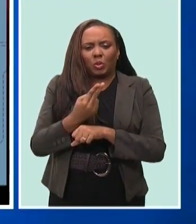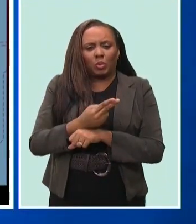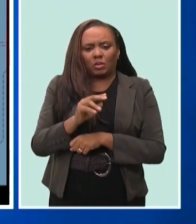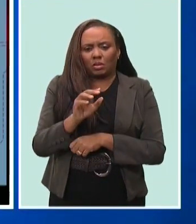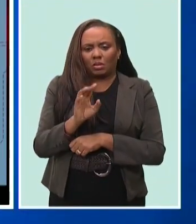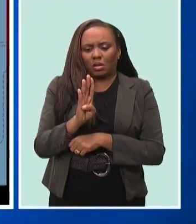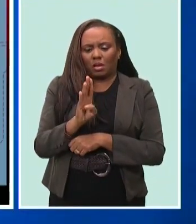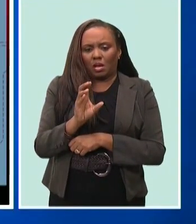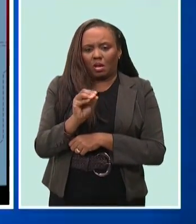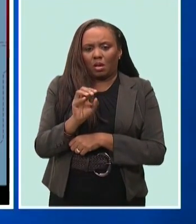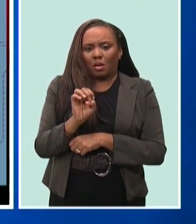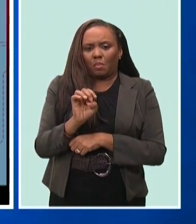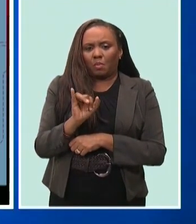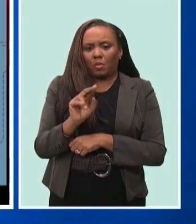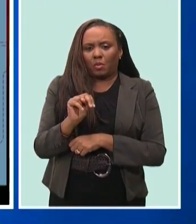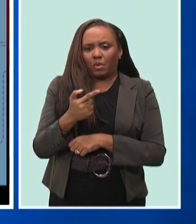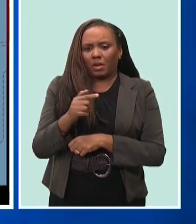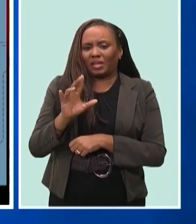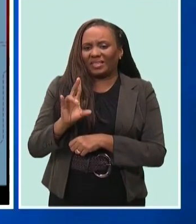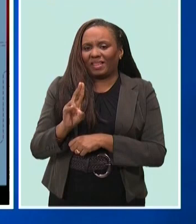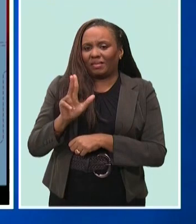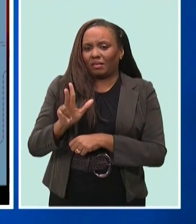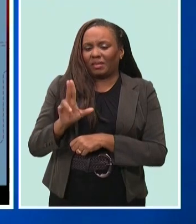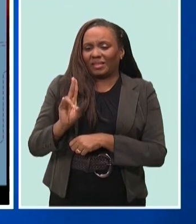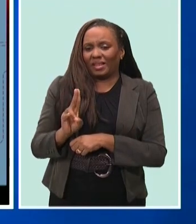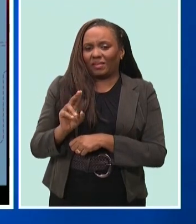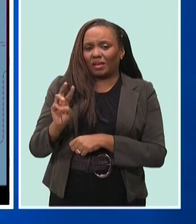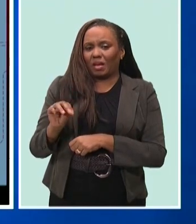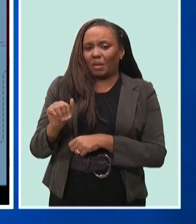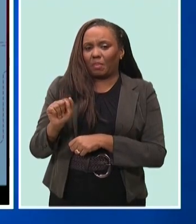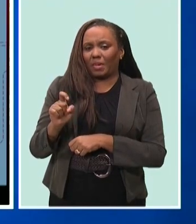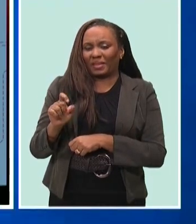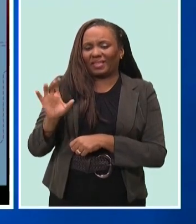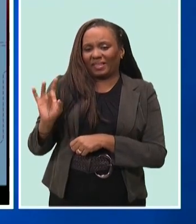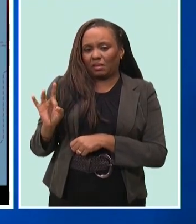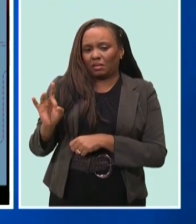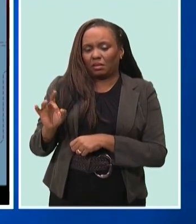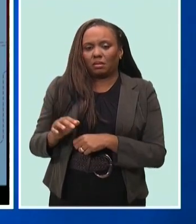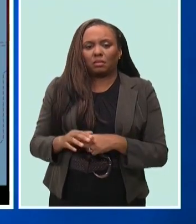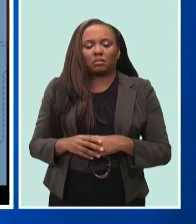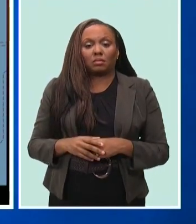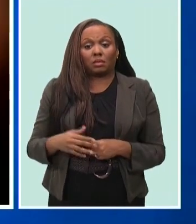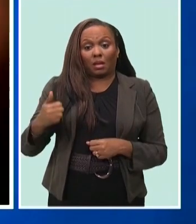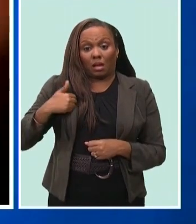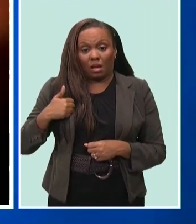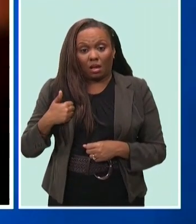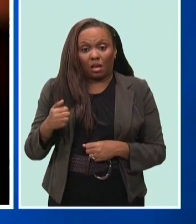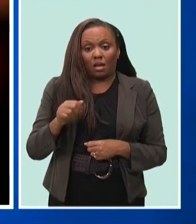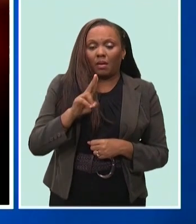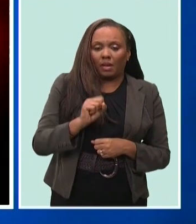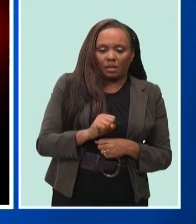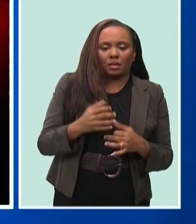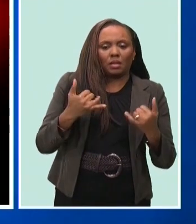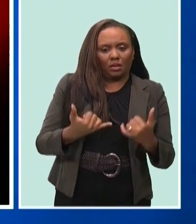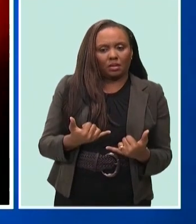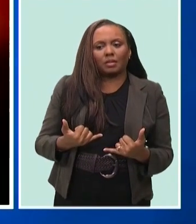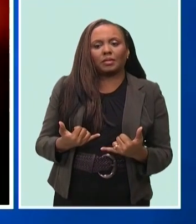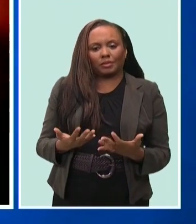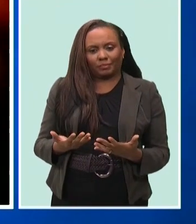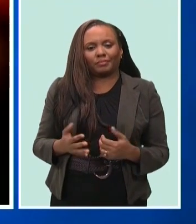was involved in that crash, and another one just a few months ago. Well, Canada and the U.S. have now followed suit.